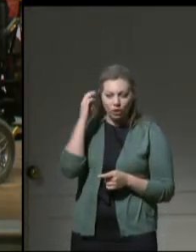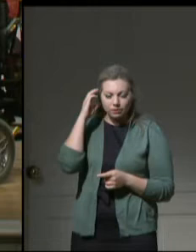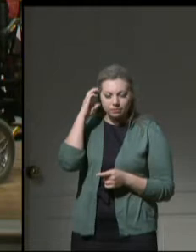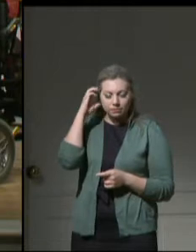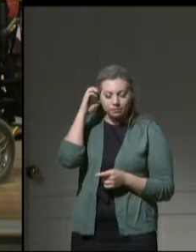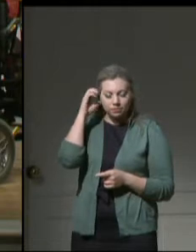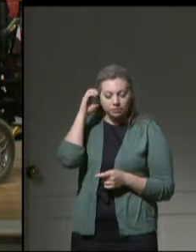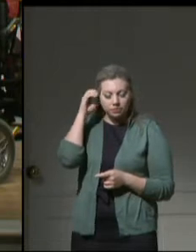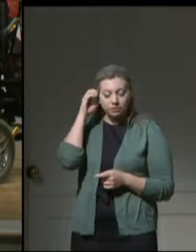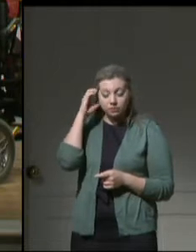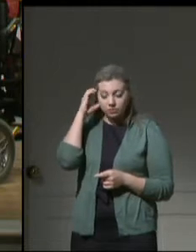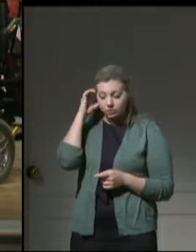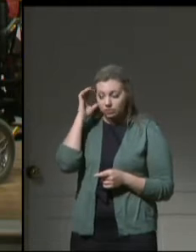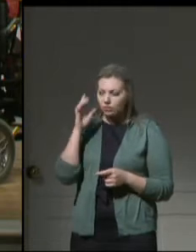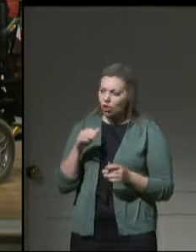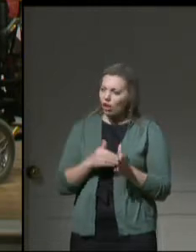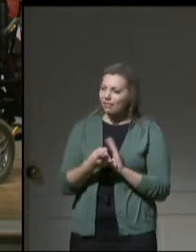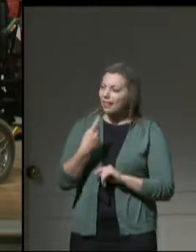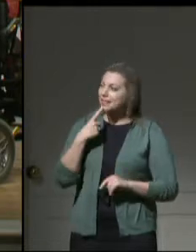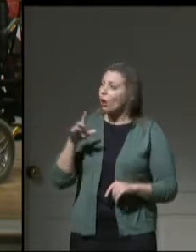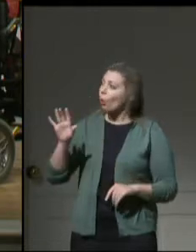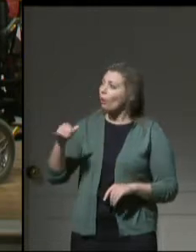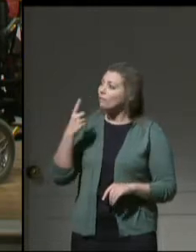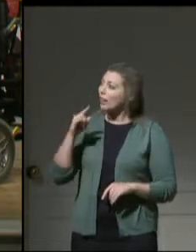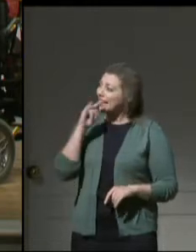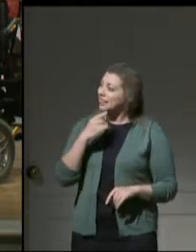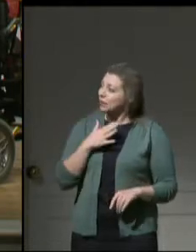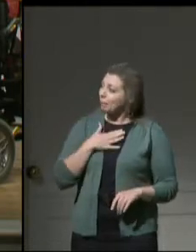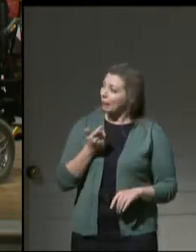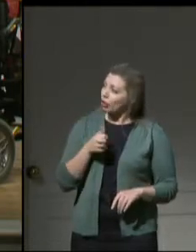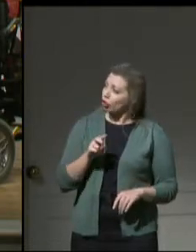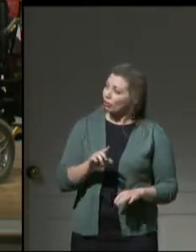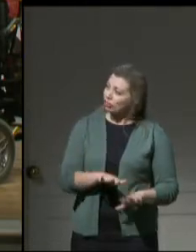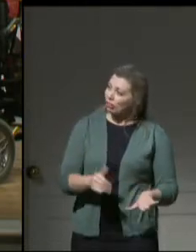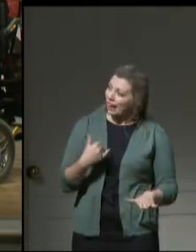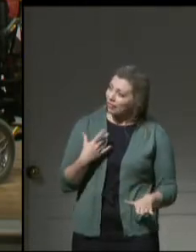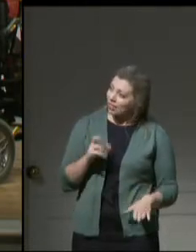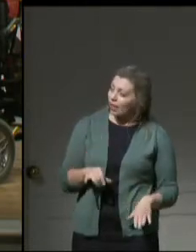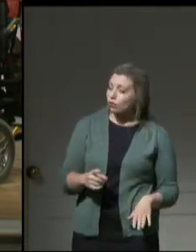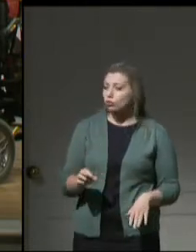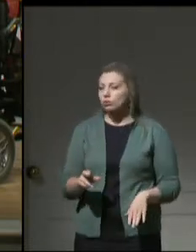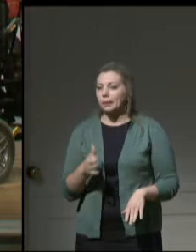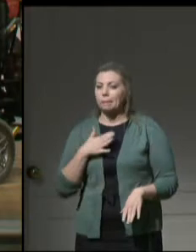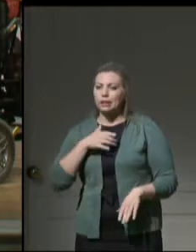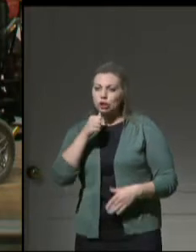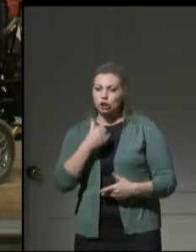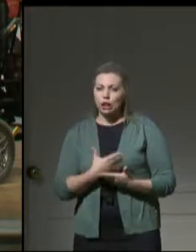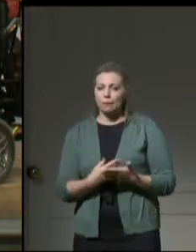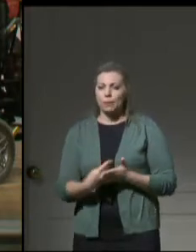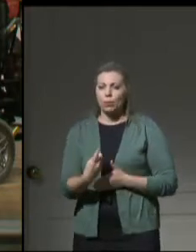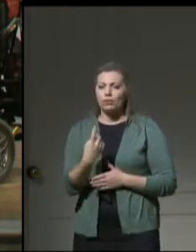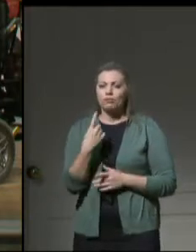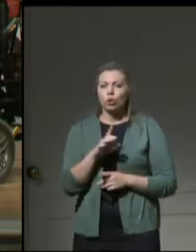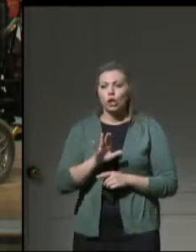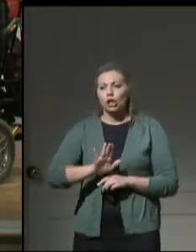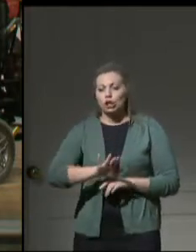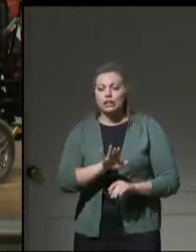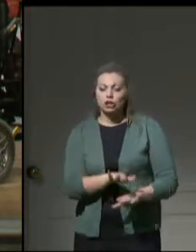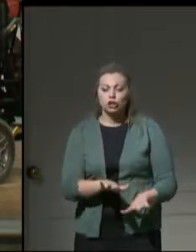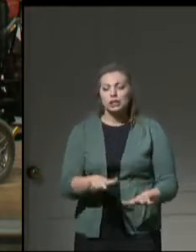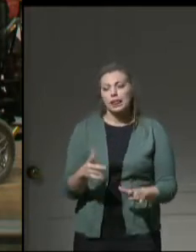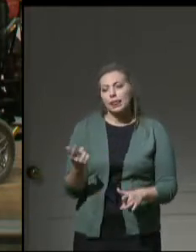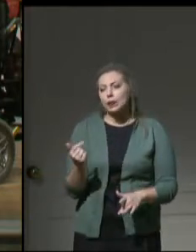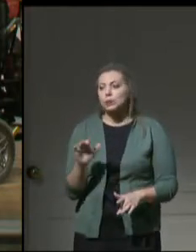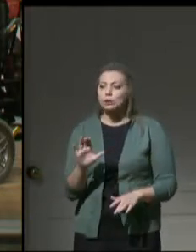more often than not, the answer is, it's for kids. My grandkids have one, or oh, my daughter bought one for her kids